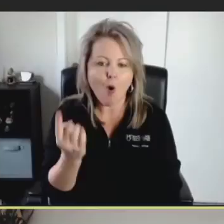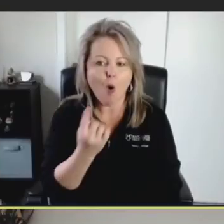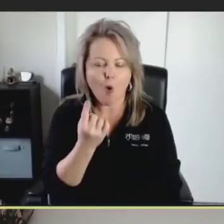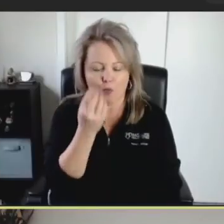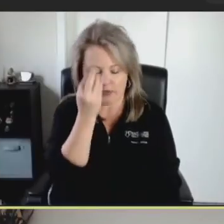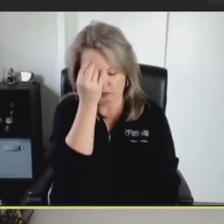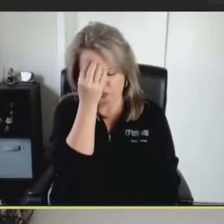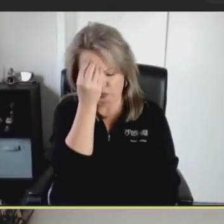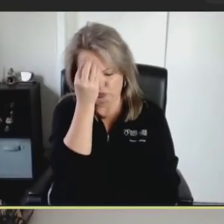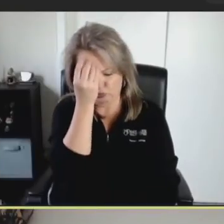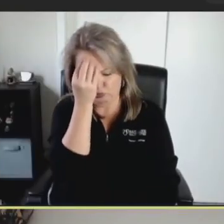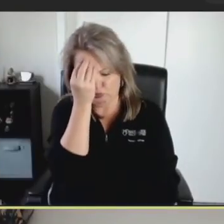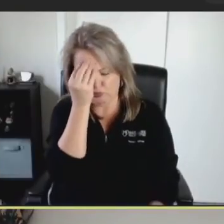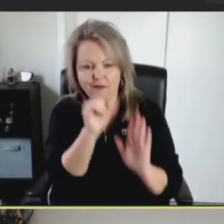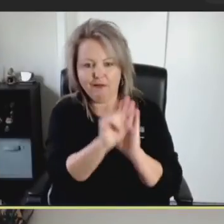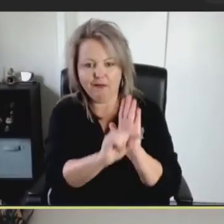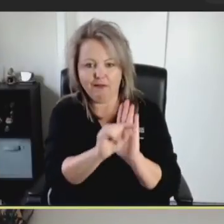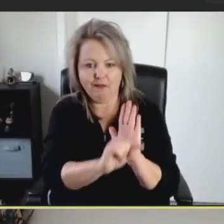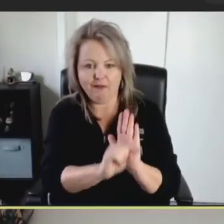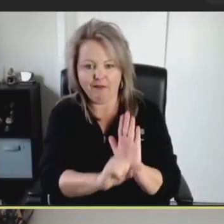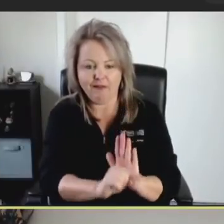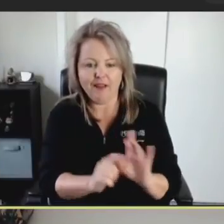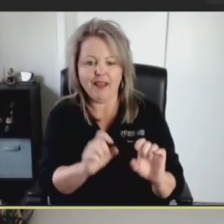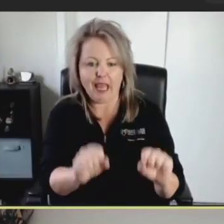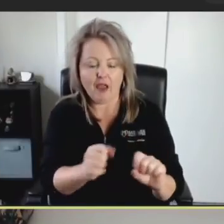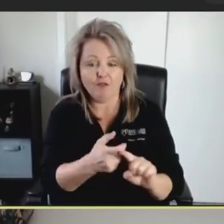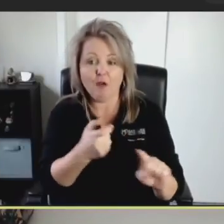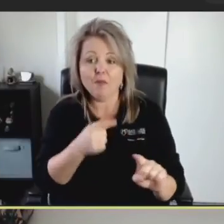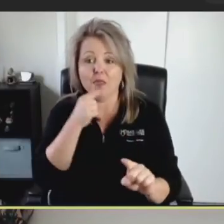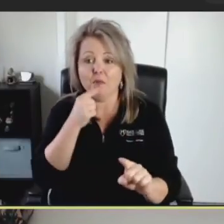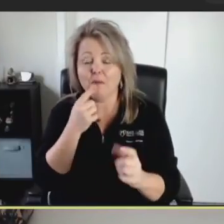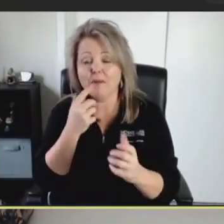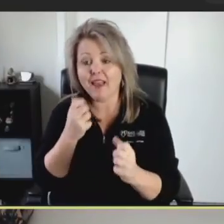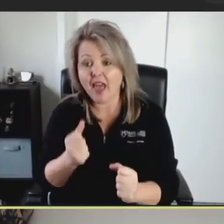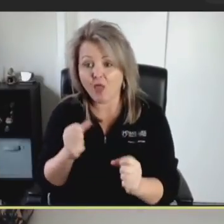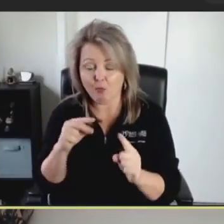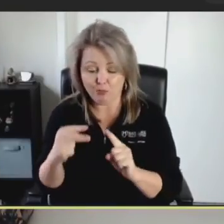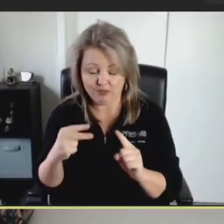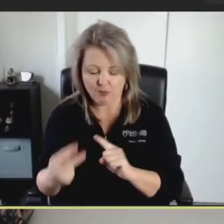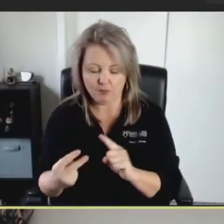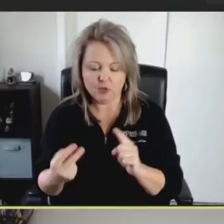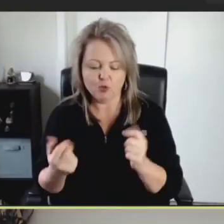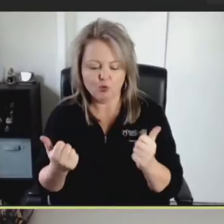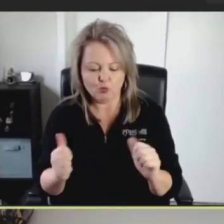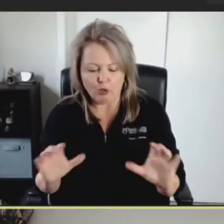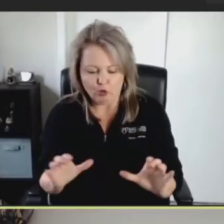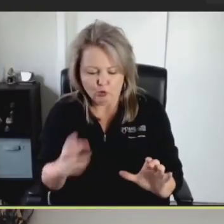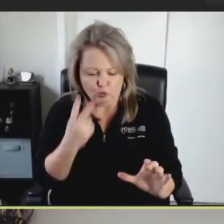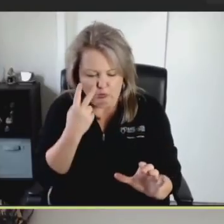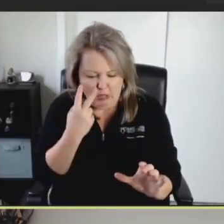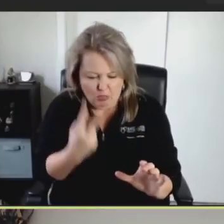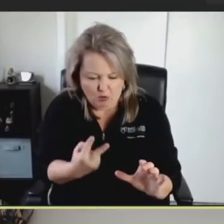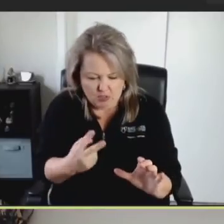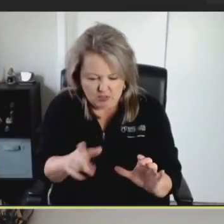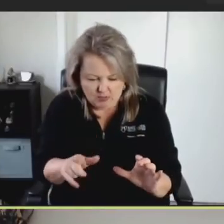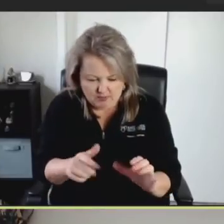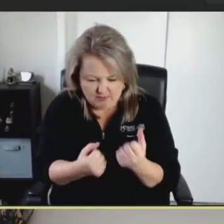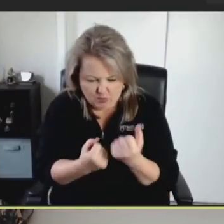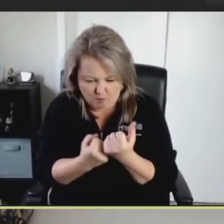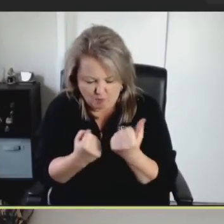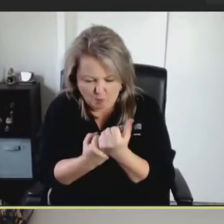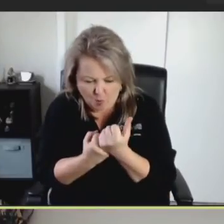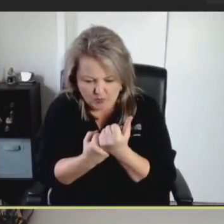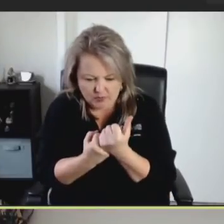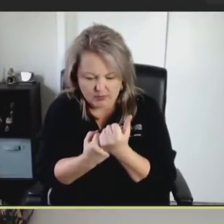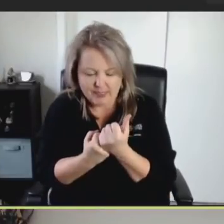made. From the public health perspective, what we do is try to look at and support entire